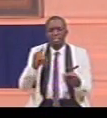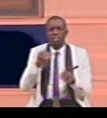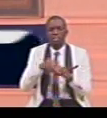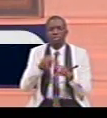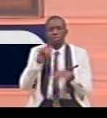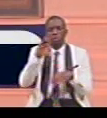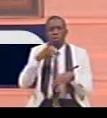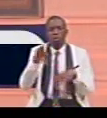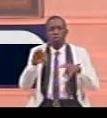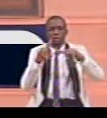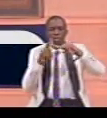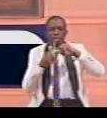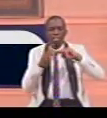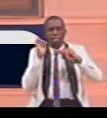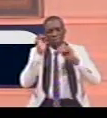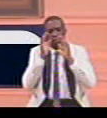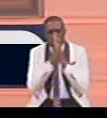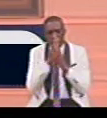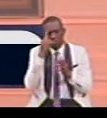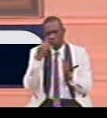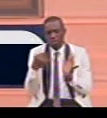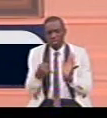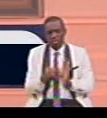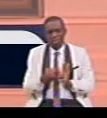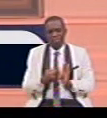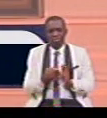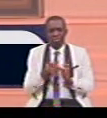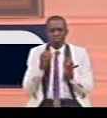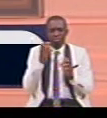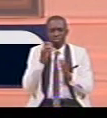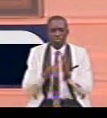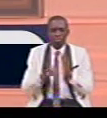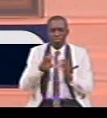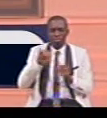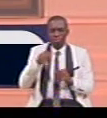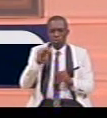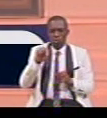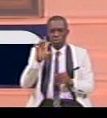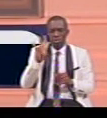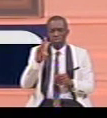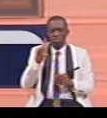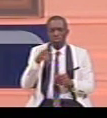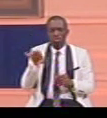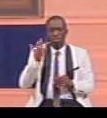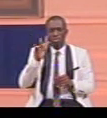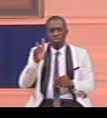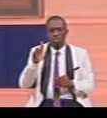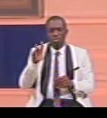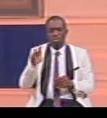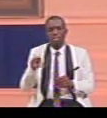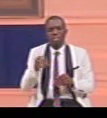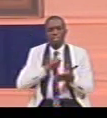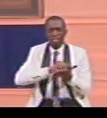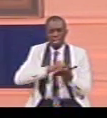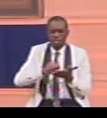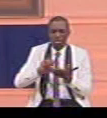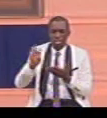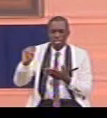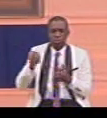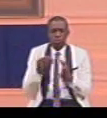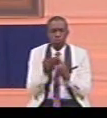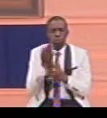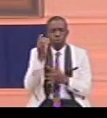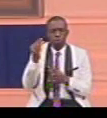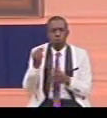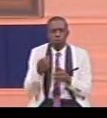look at this chapter 17 verse 17 17 sanctify them through thy truth Thy word is truth go